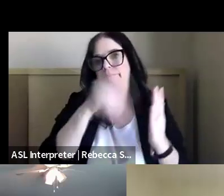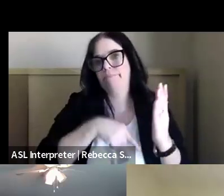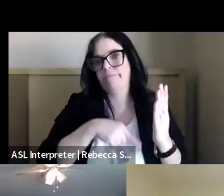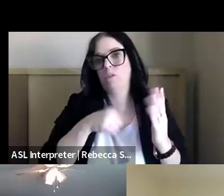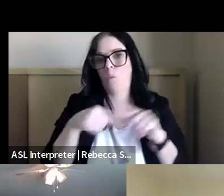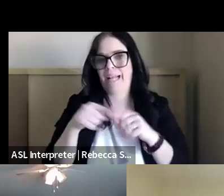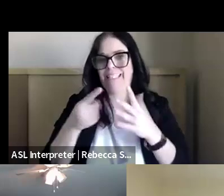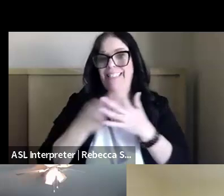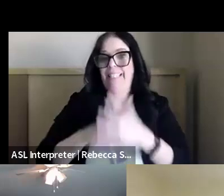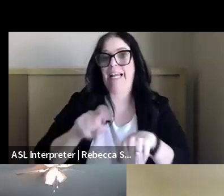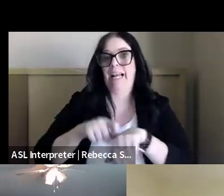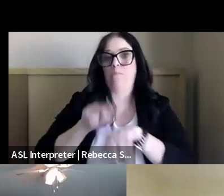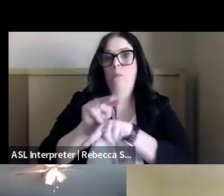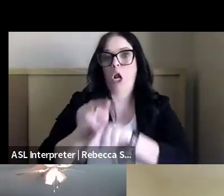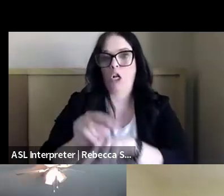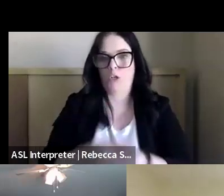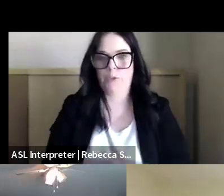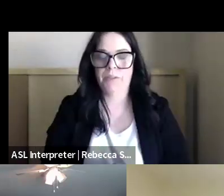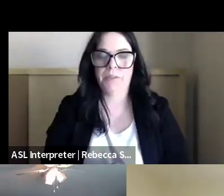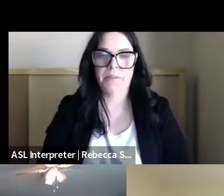are beginning.